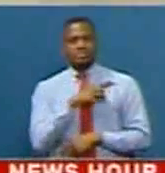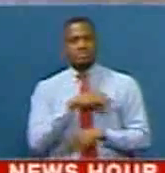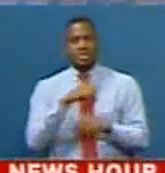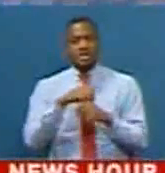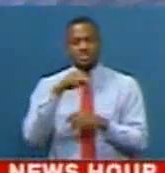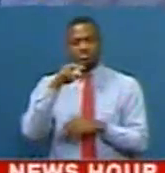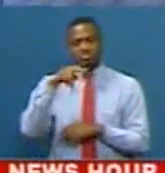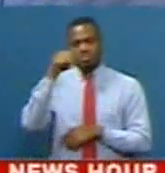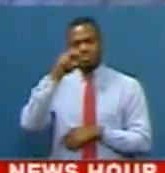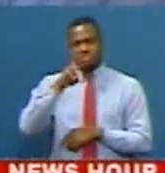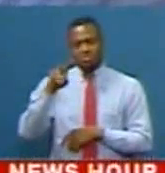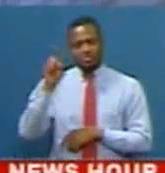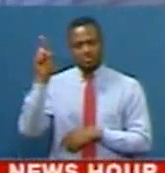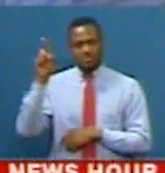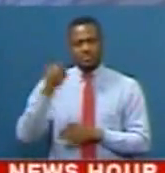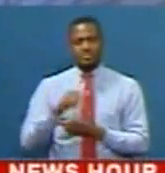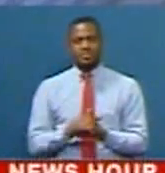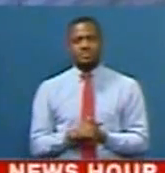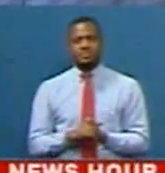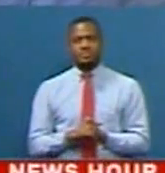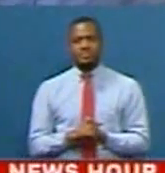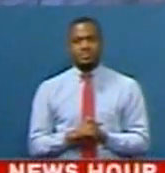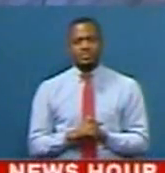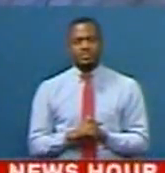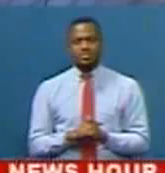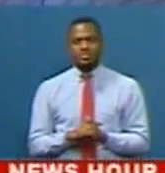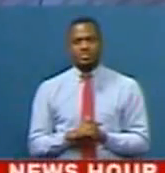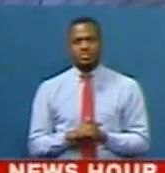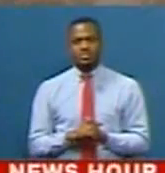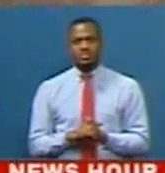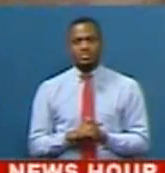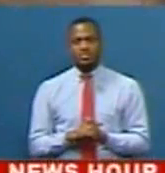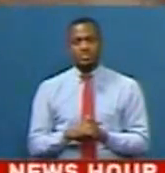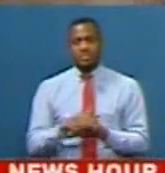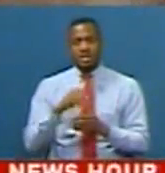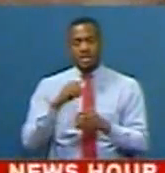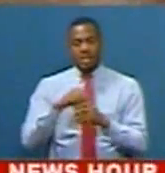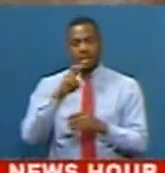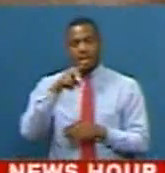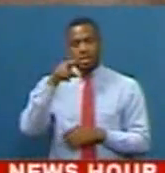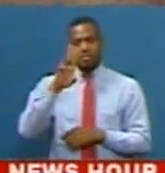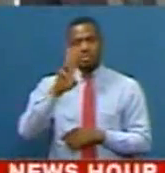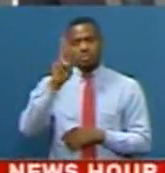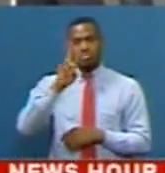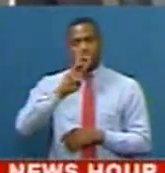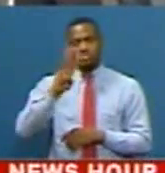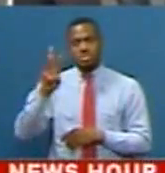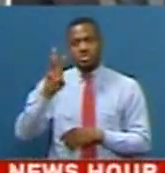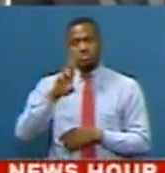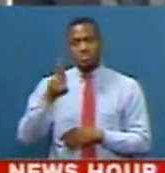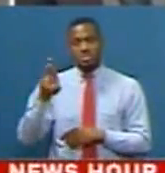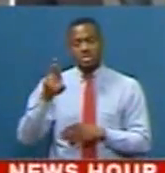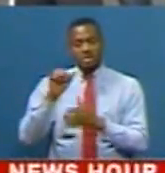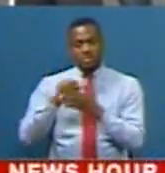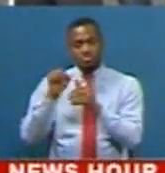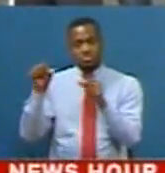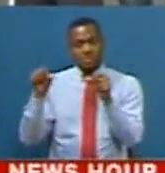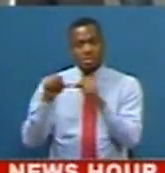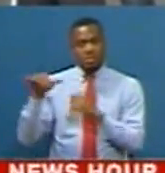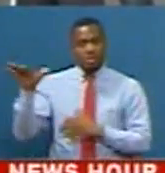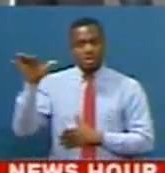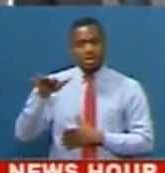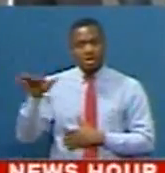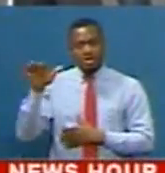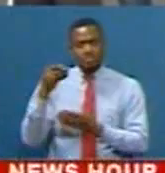Navrongo, the capital of the Kassena-Nankana Municipality. In the Upper East Region, the Kassena-Nankana Municipal